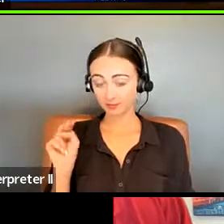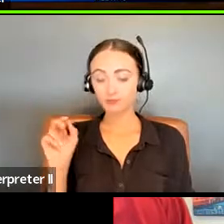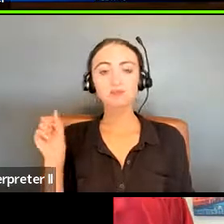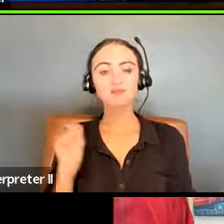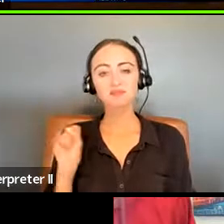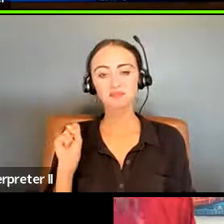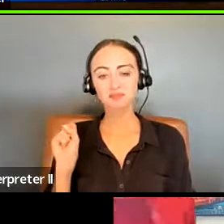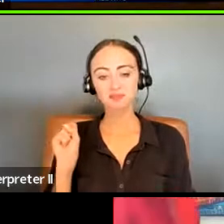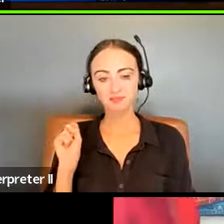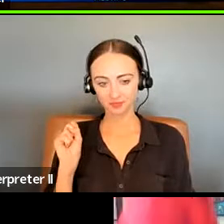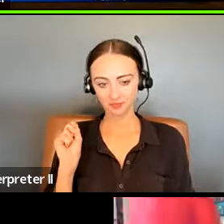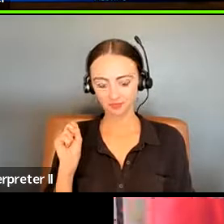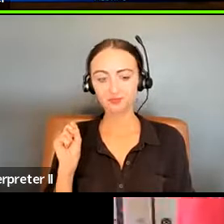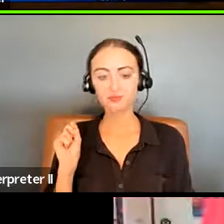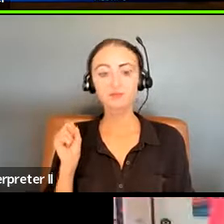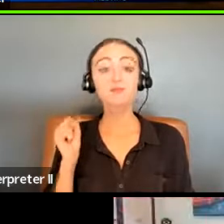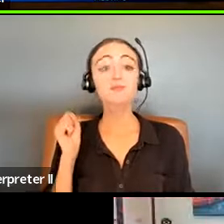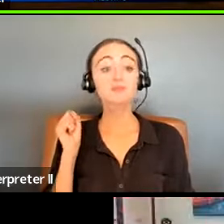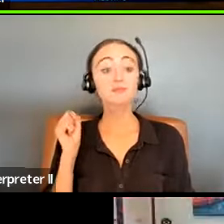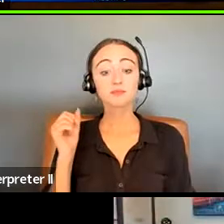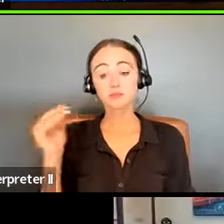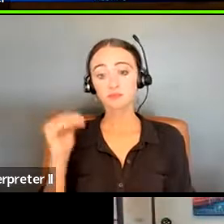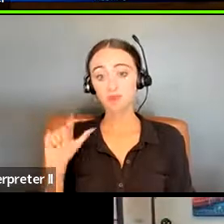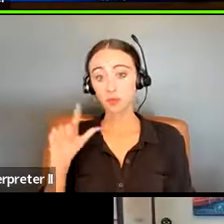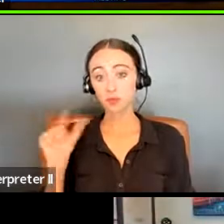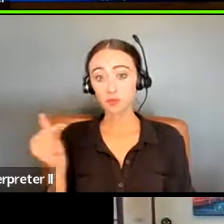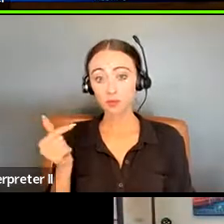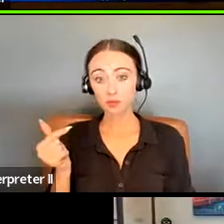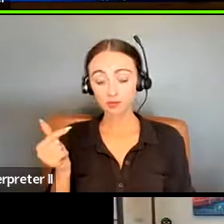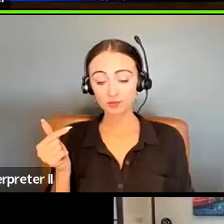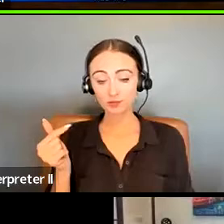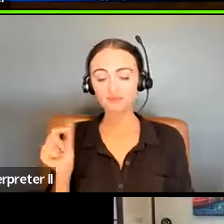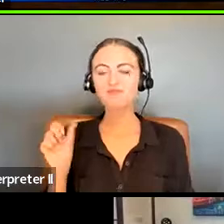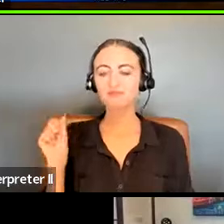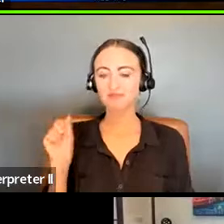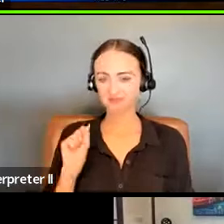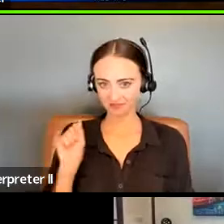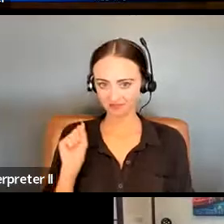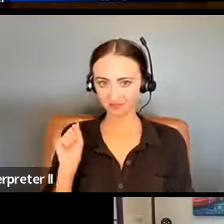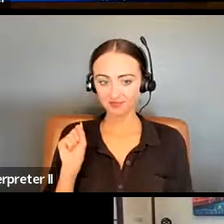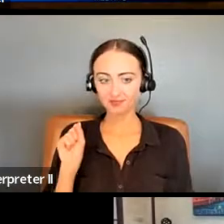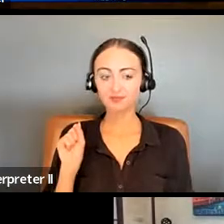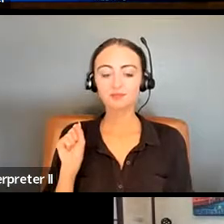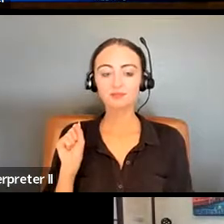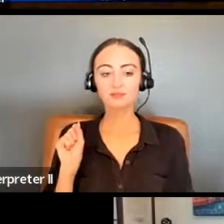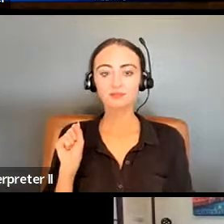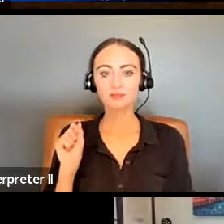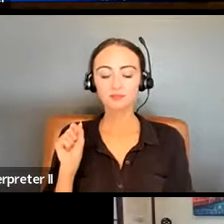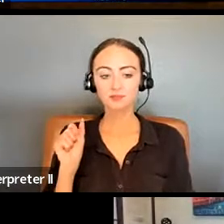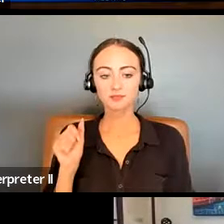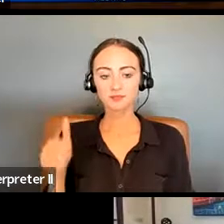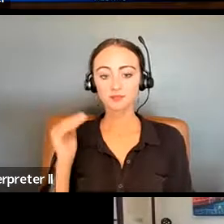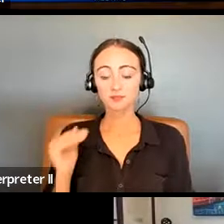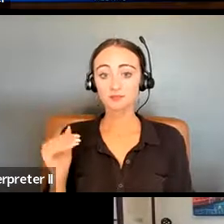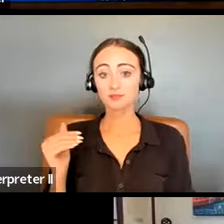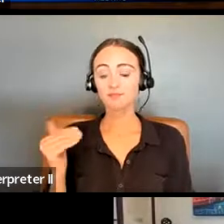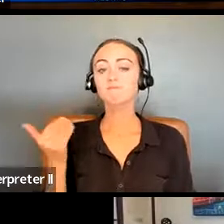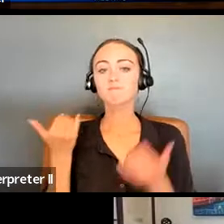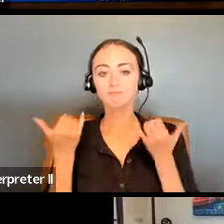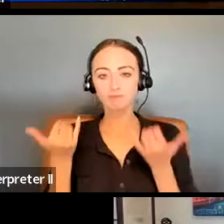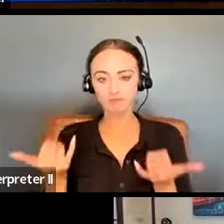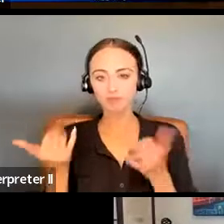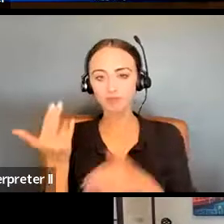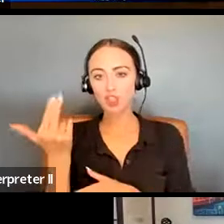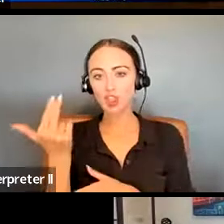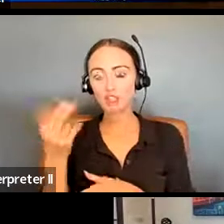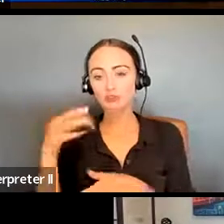Yes. Henderson votes yes. Councilmember Louis George. Yes. Councilmember Louis George votes yes. Mr. Chairman, there are 13